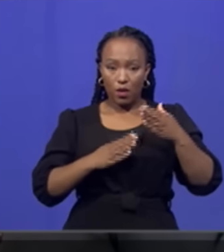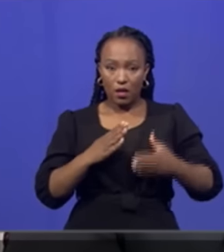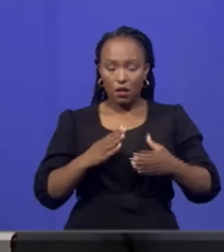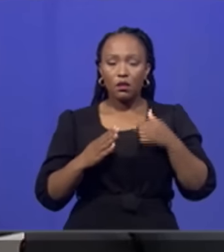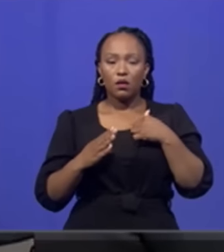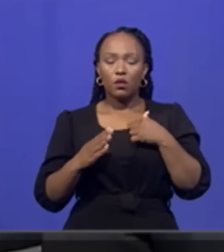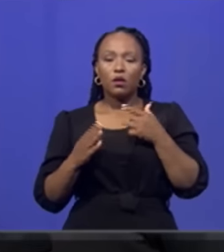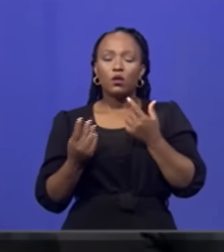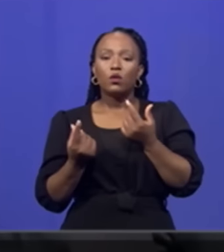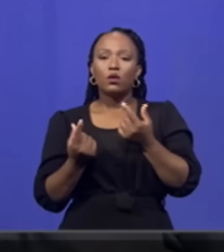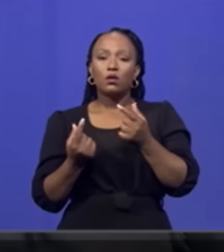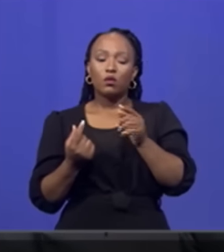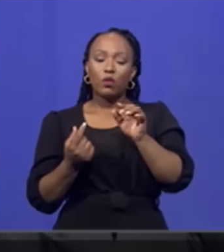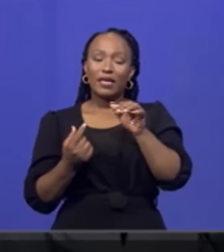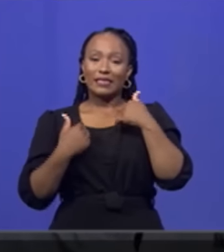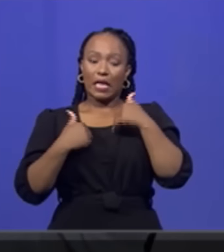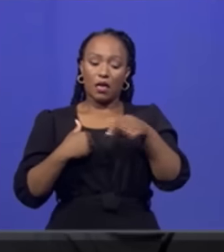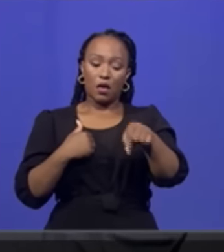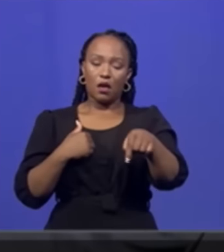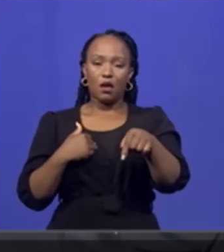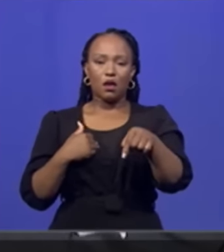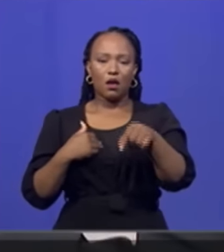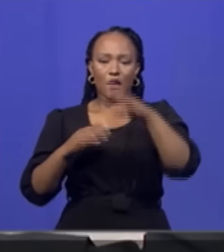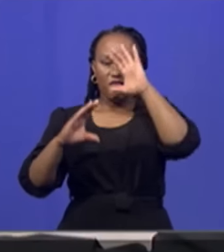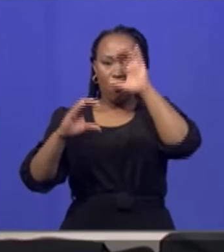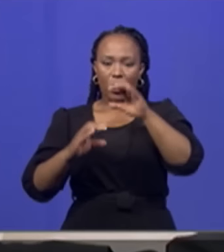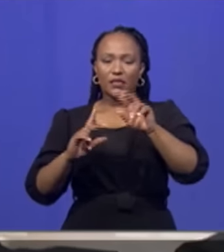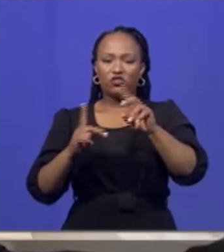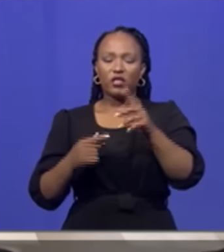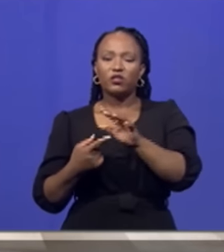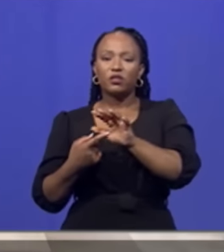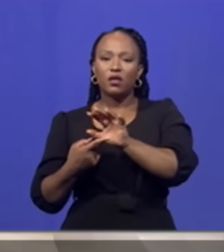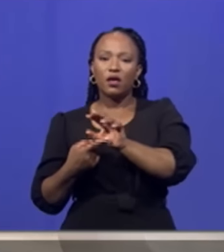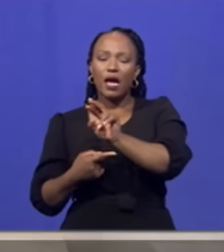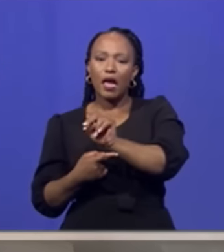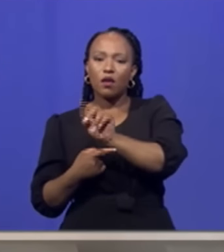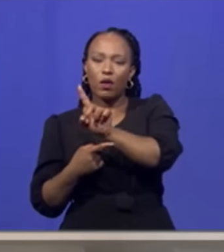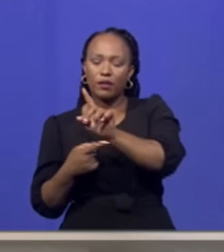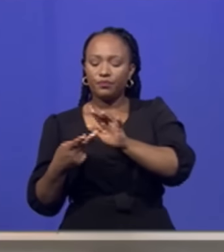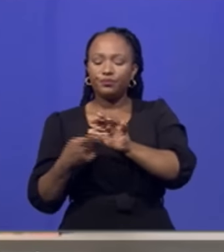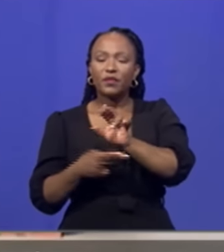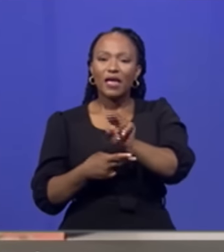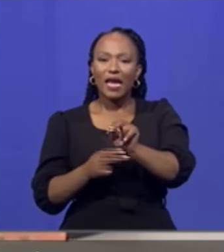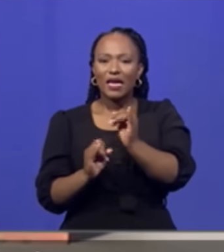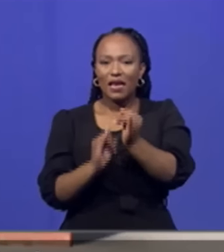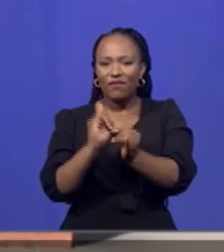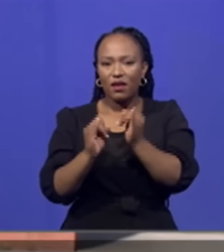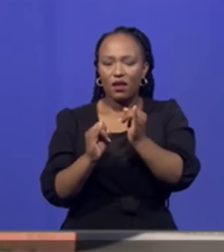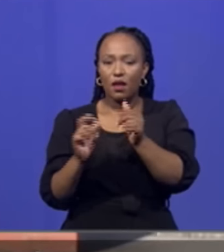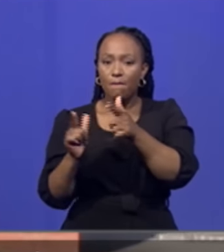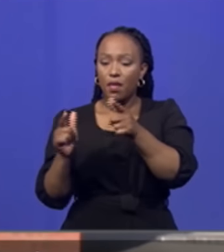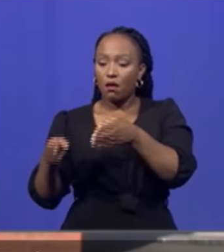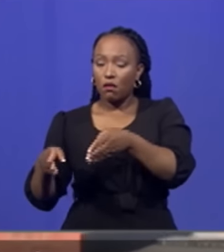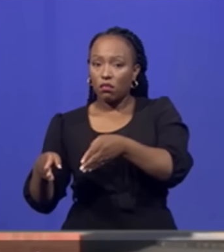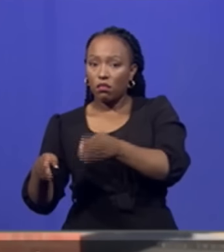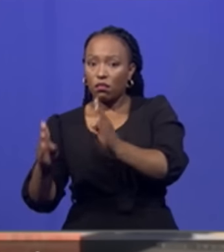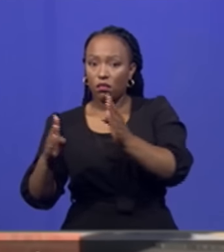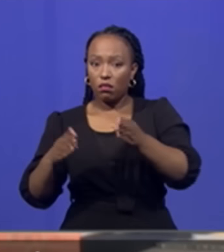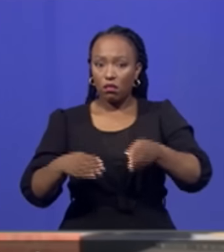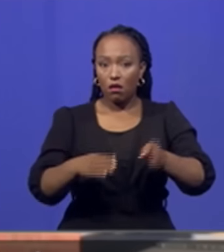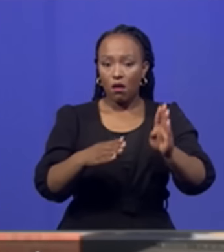Sunday, the focus changes again. We're looking at the N1, we're looking at N11 and many other major roads. In the main, our